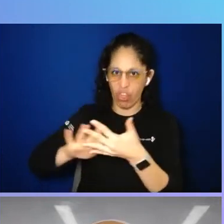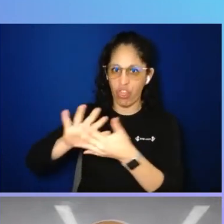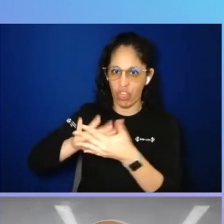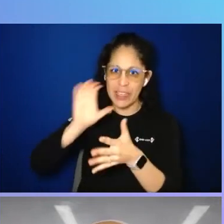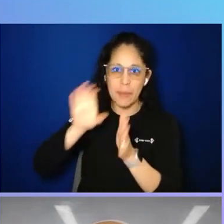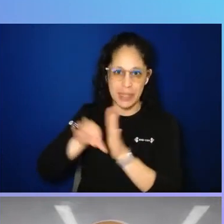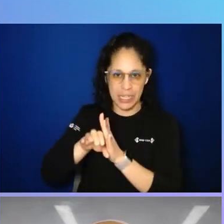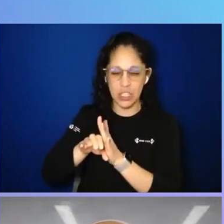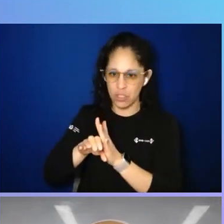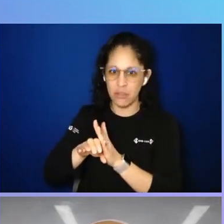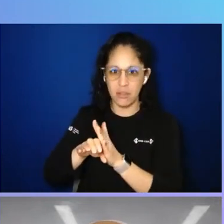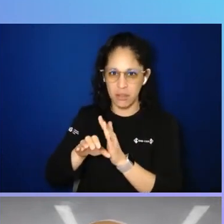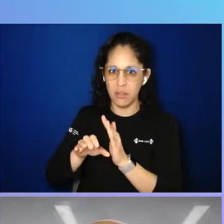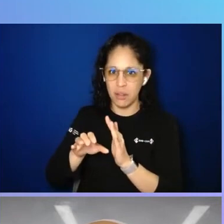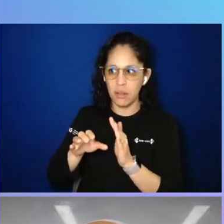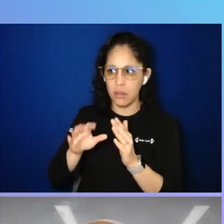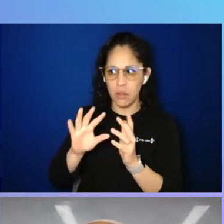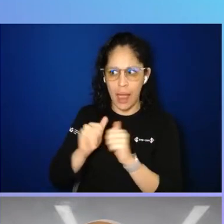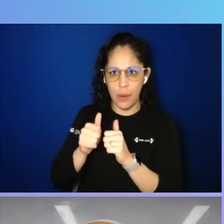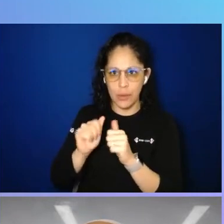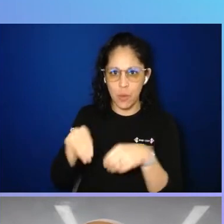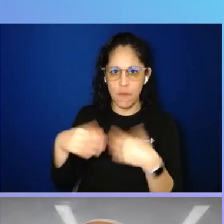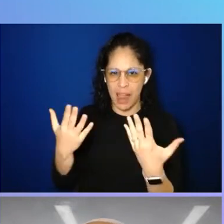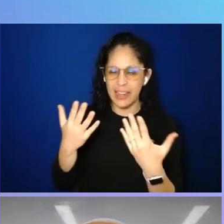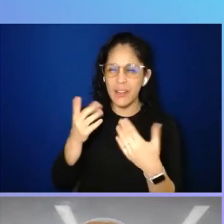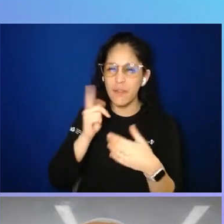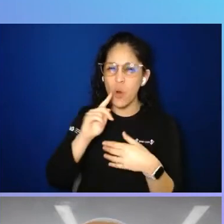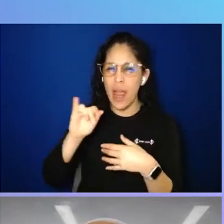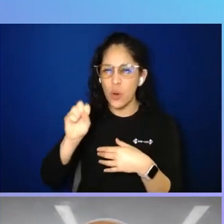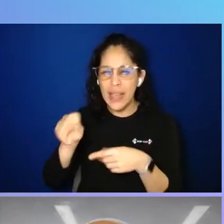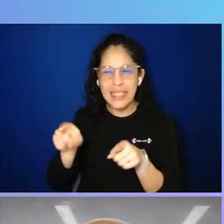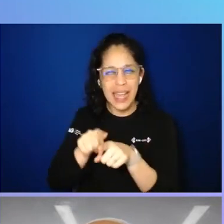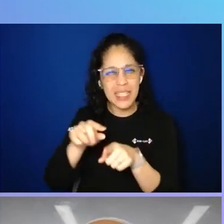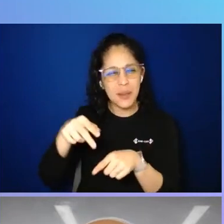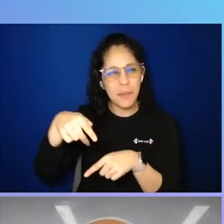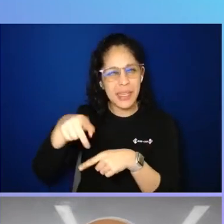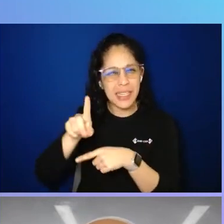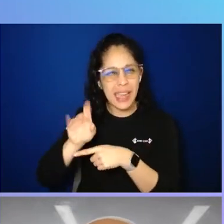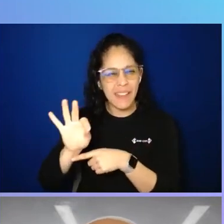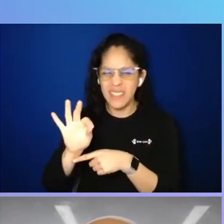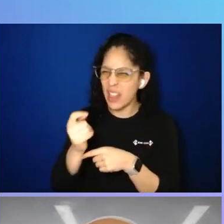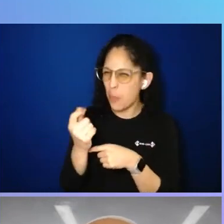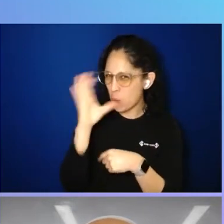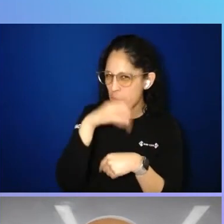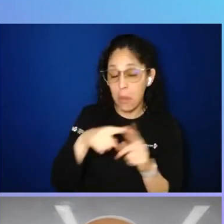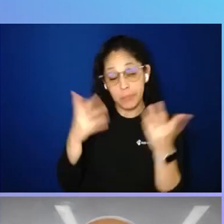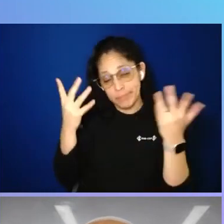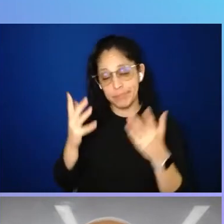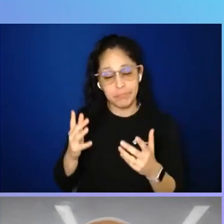in iOS, like the format is PDF. It's a bit weird, but yeah, that's how it is.